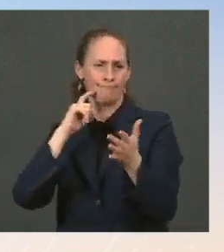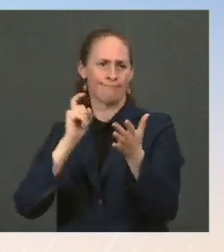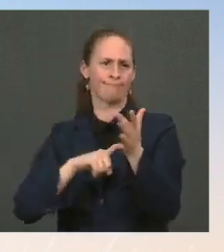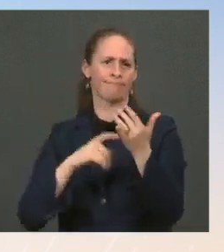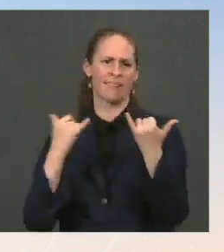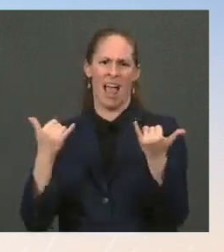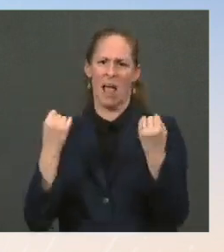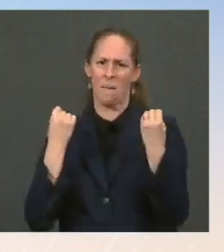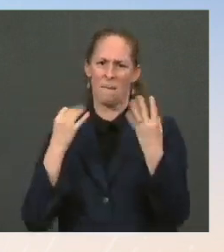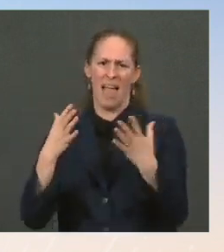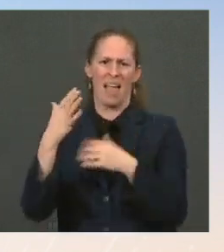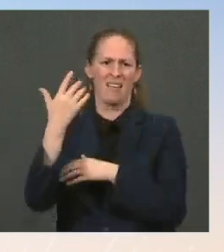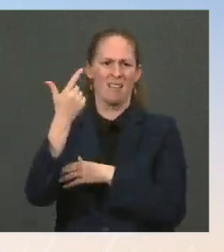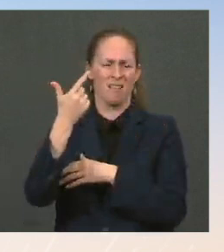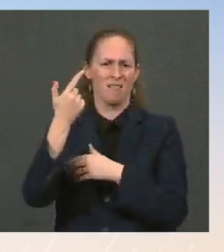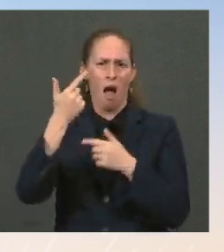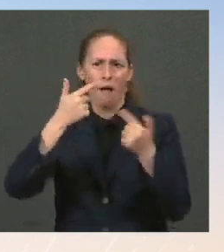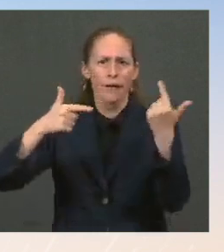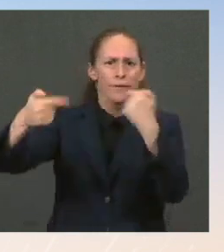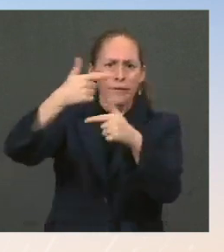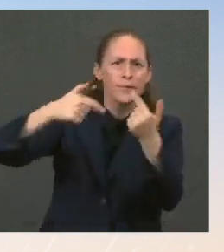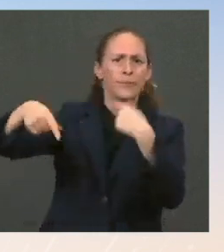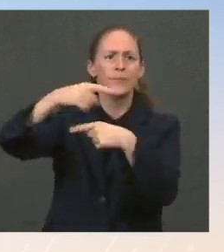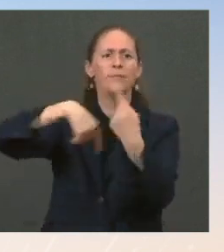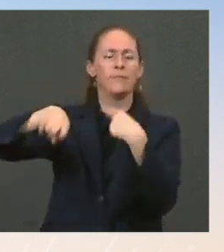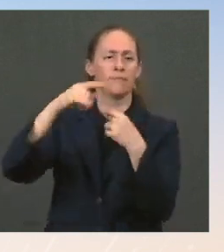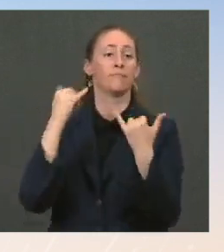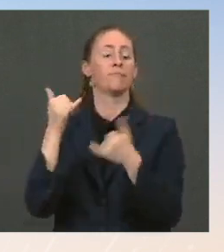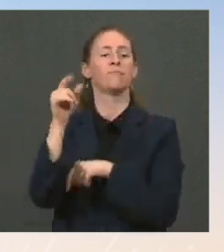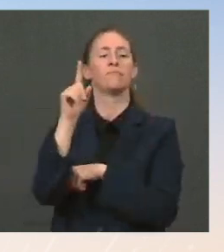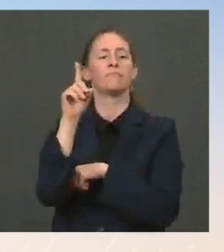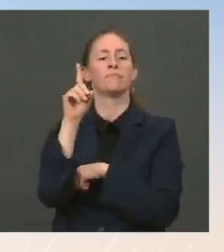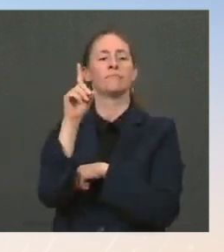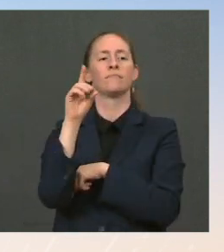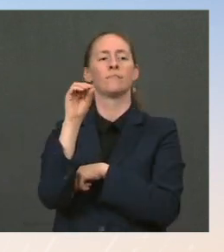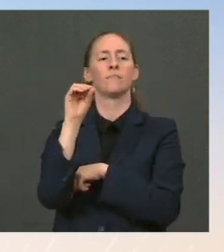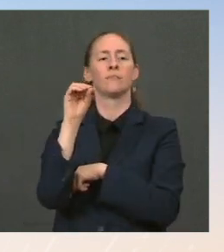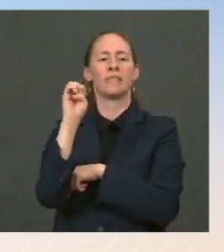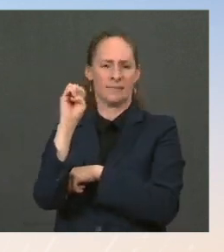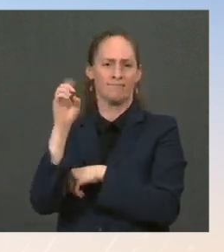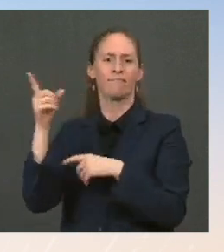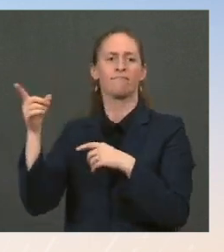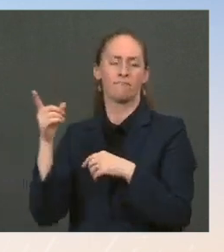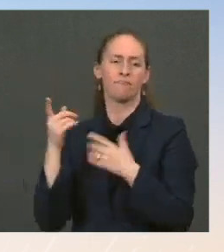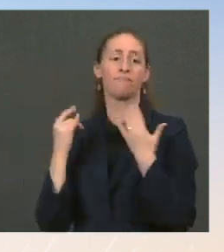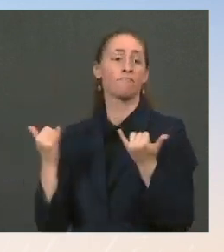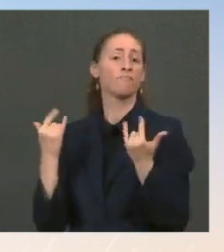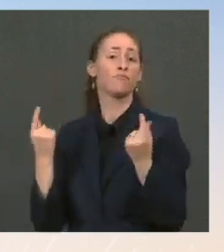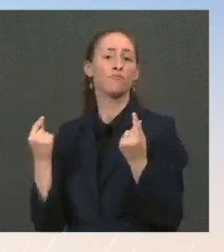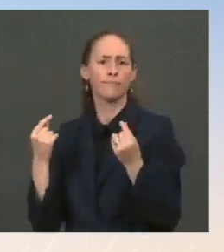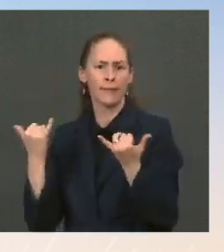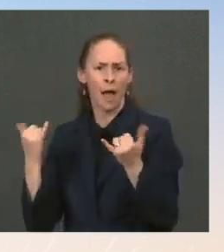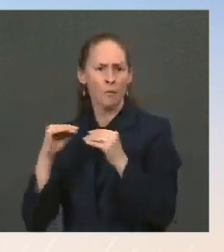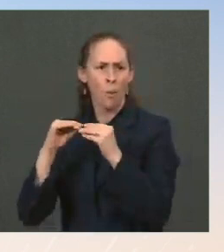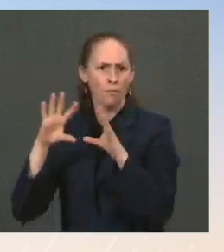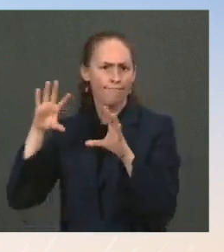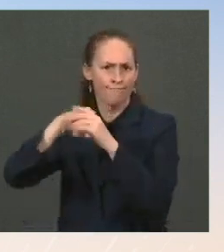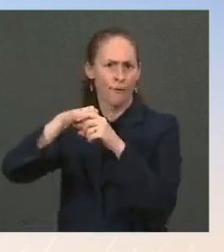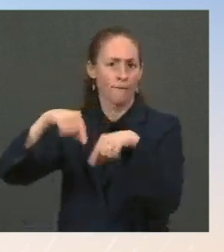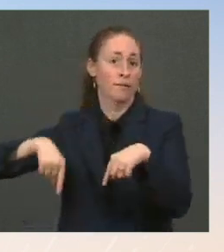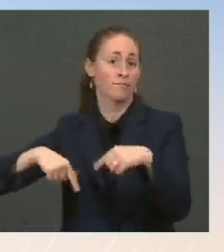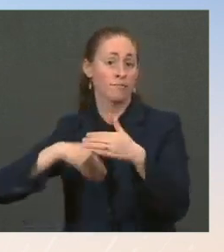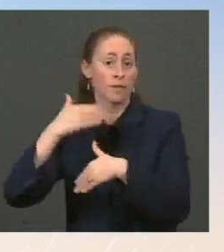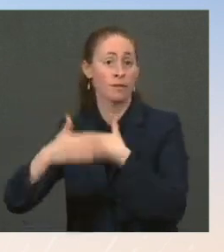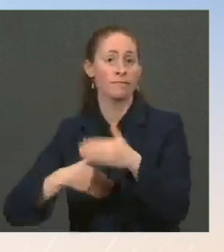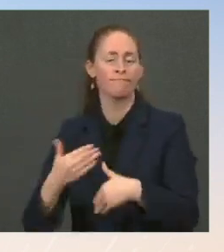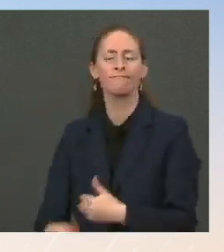from there. And of course, our Department of Education is engaged in this effort as well. Go ahead. Thanks, John. Yesterday's hearing by a